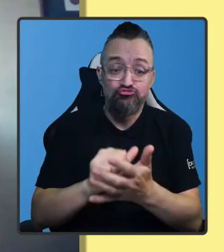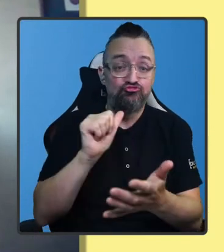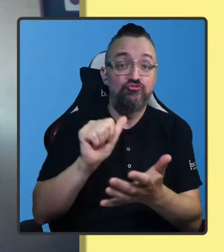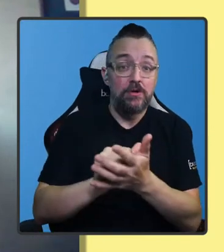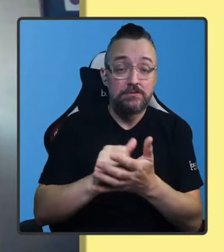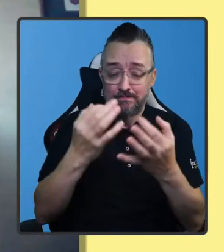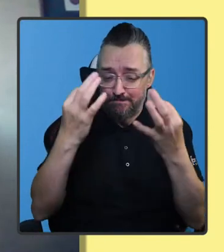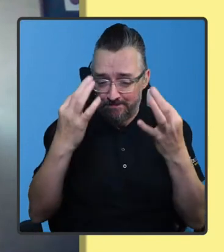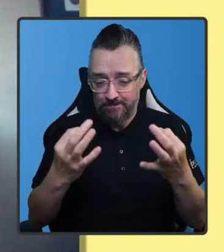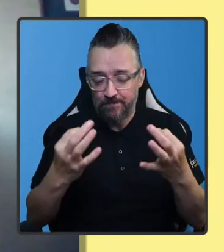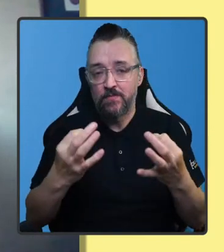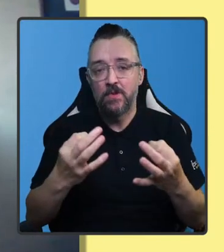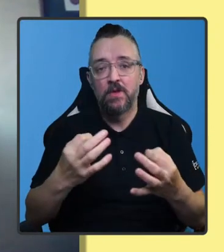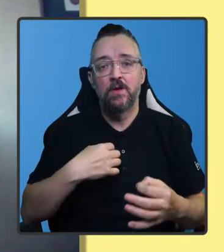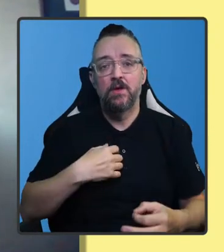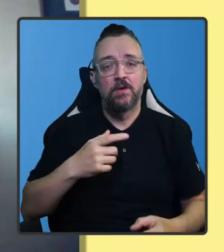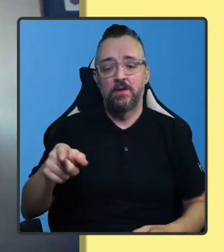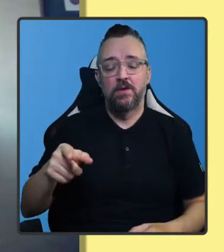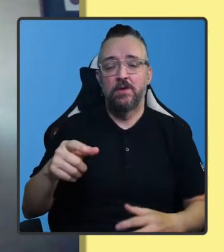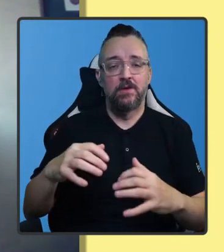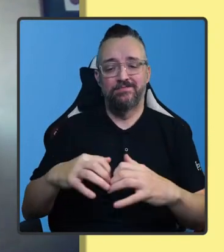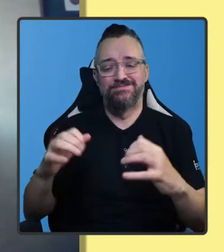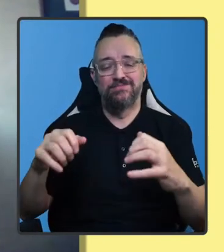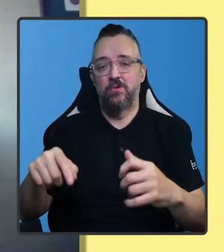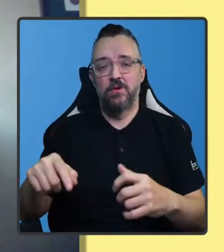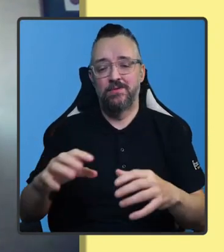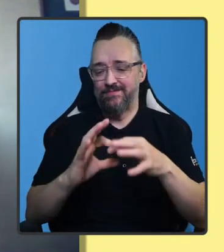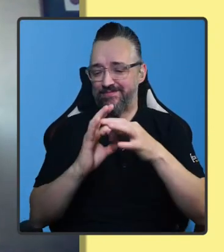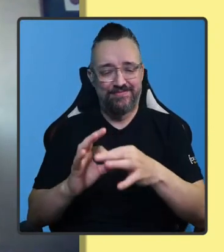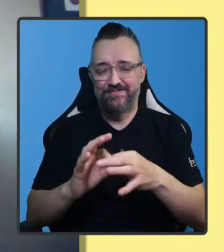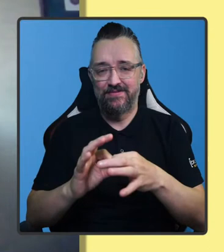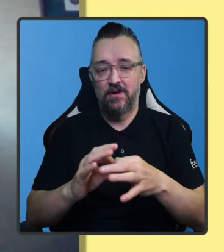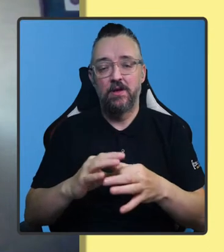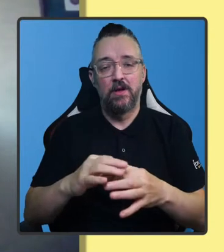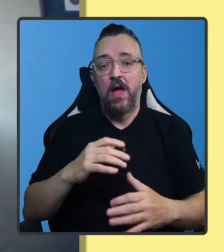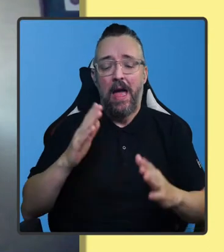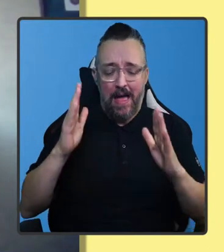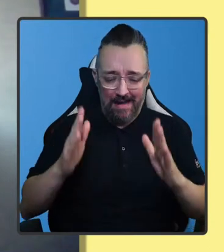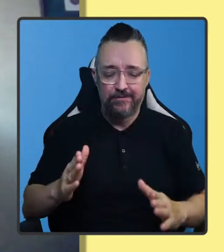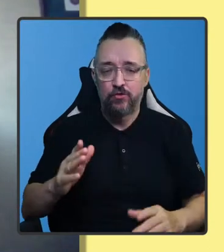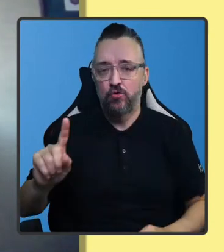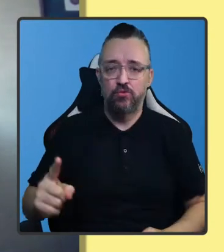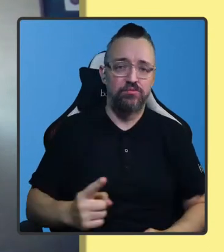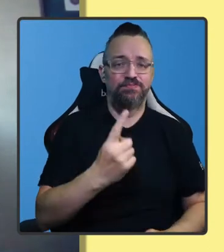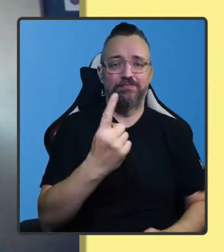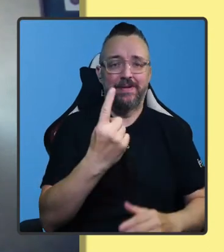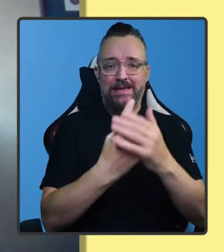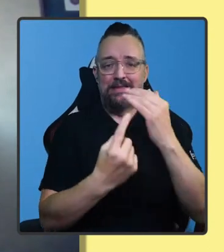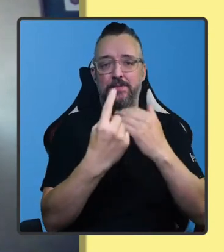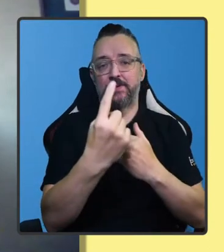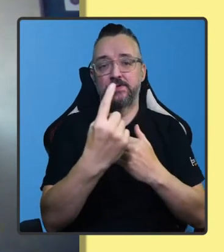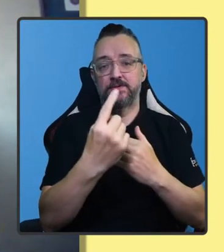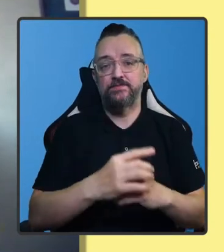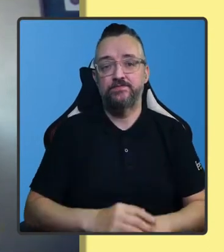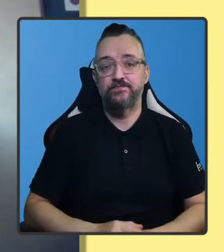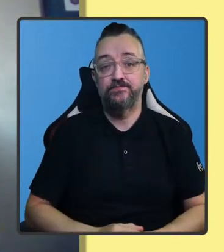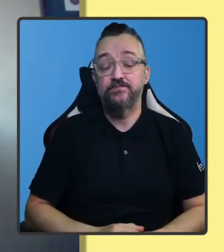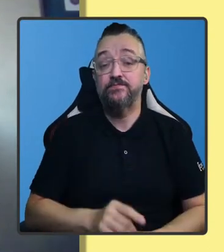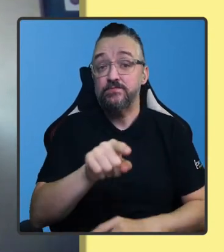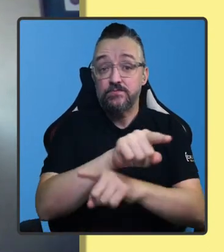much more than the constraints of the Union can offer. We need our independence. And of course, I don't need to convince you of